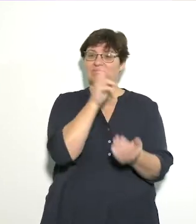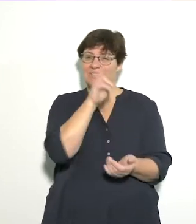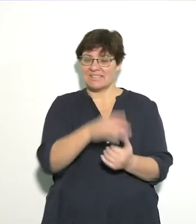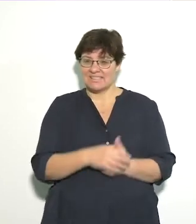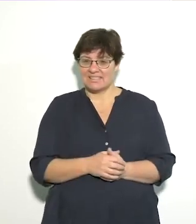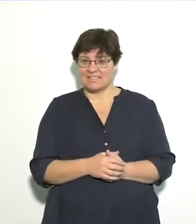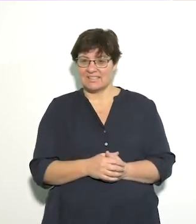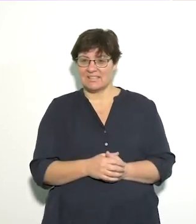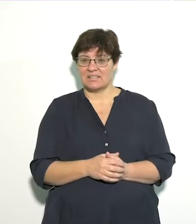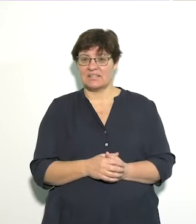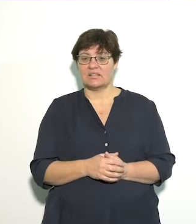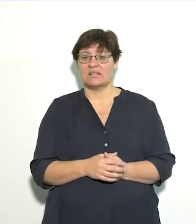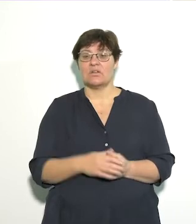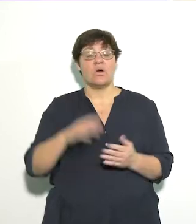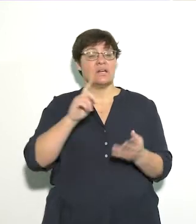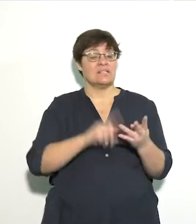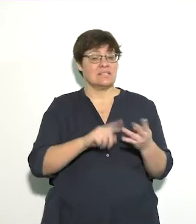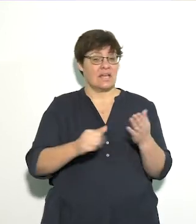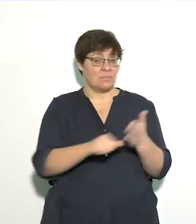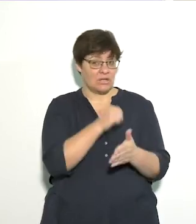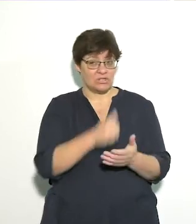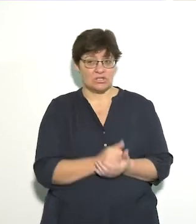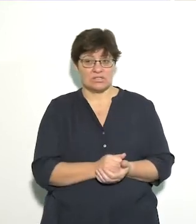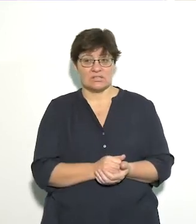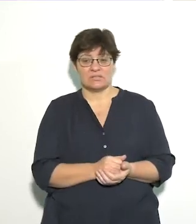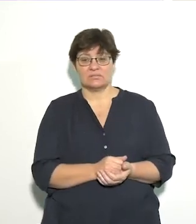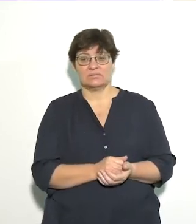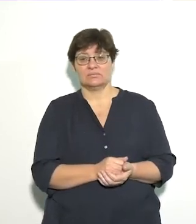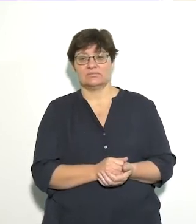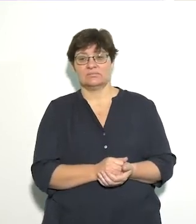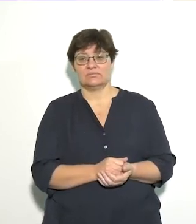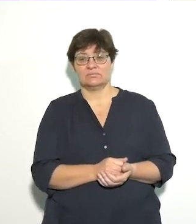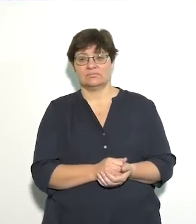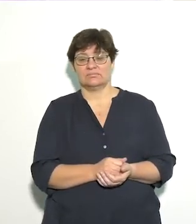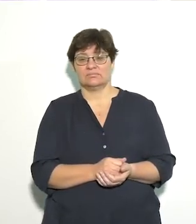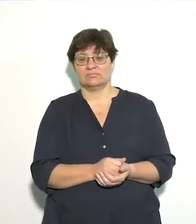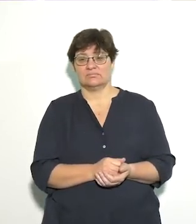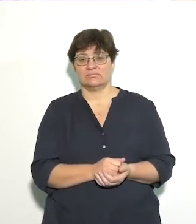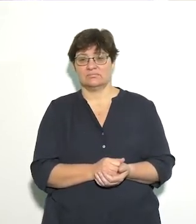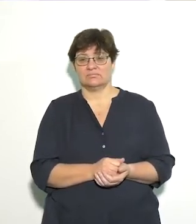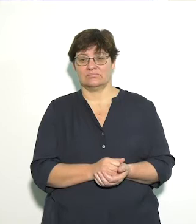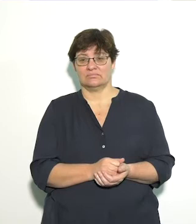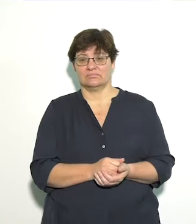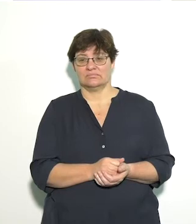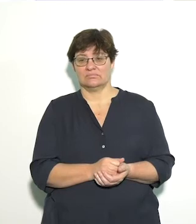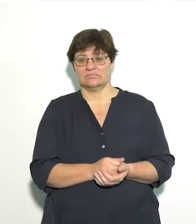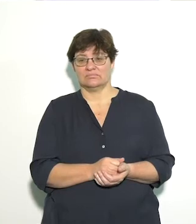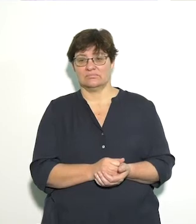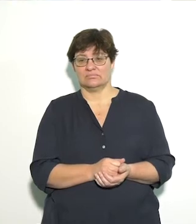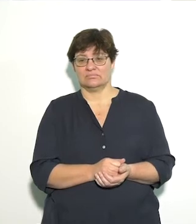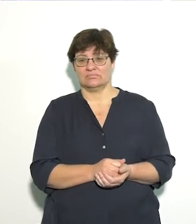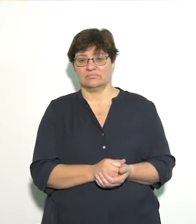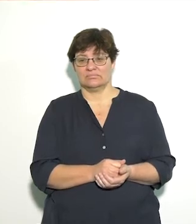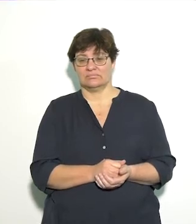is. Then you put your second page in. All right, here's my second page.